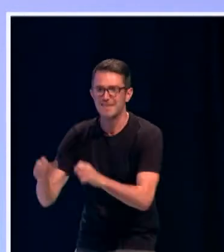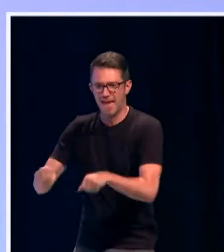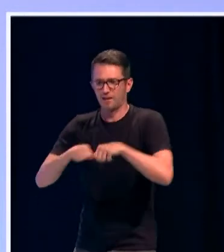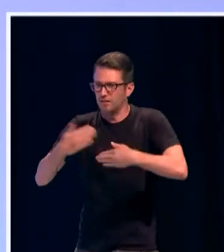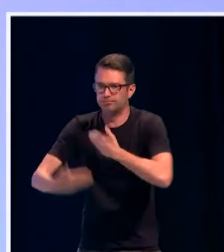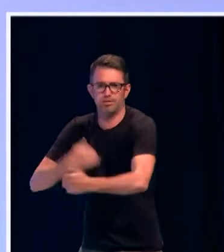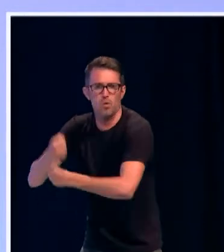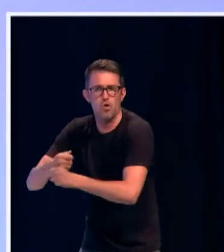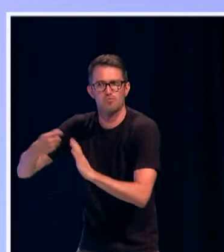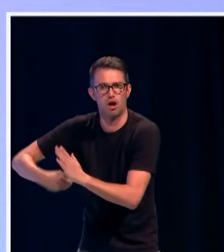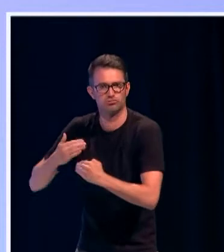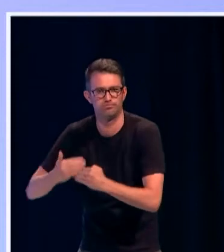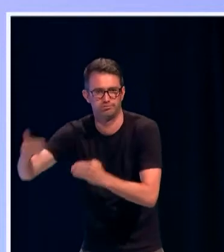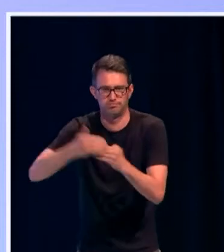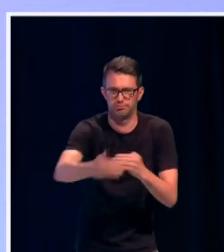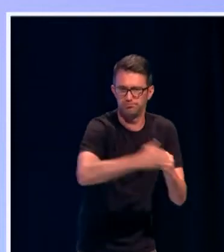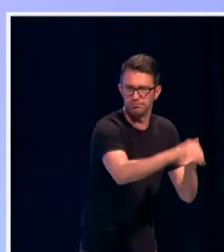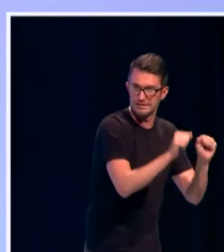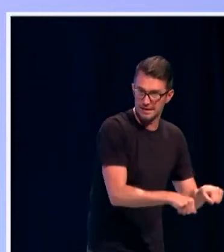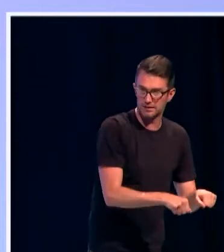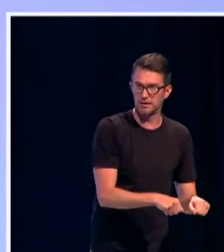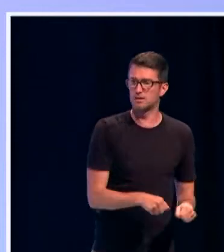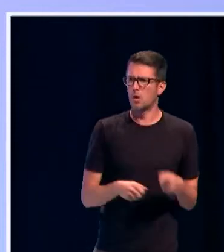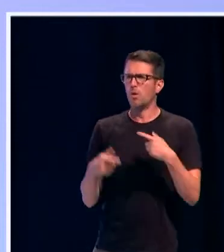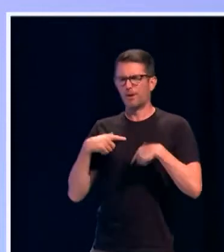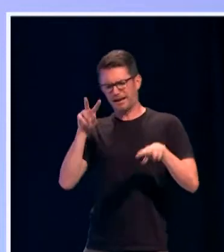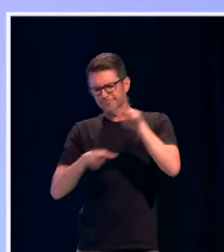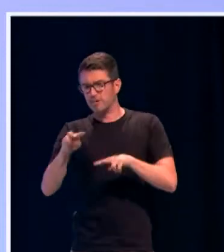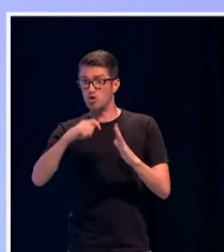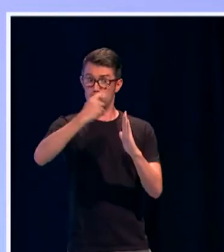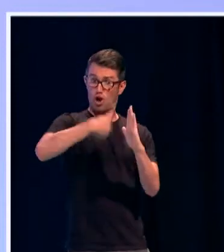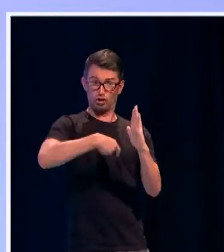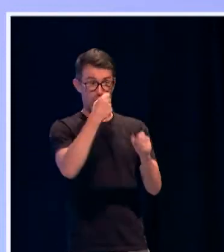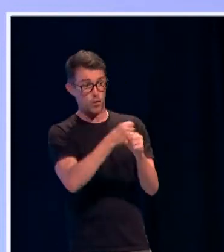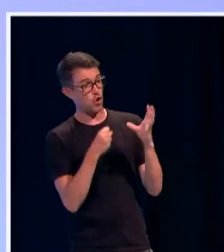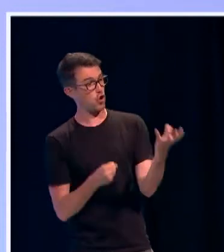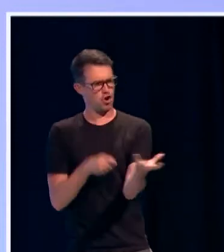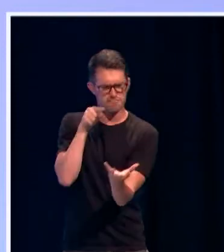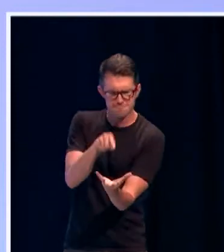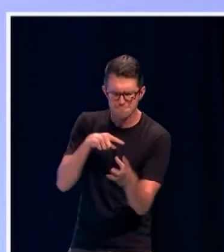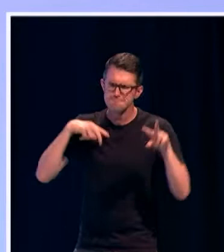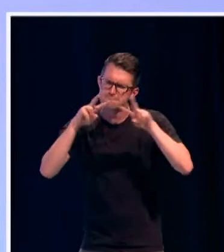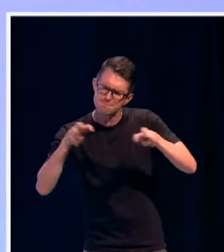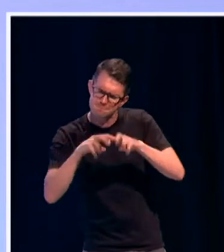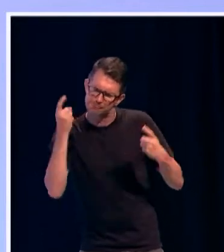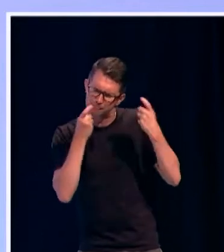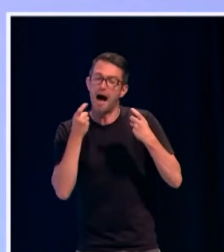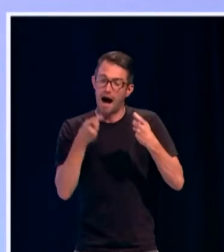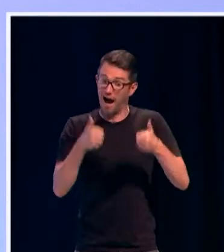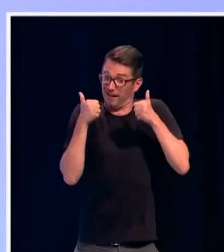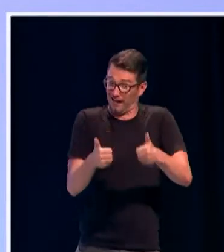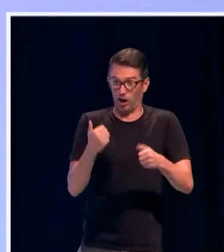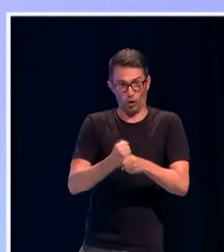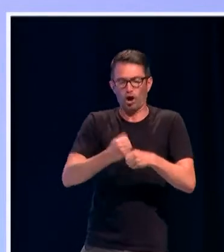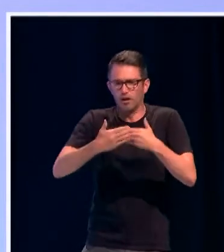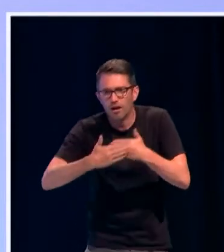aid investments. And it includes 2 proxy measures to determine how successfully we are including people with